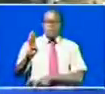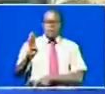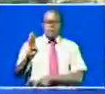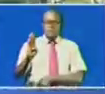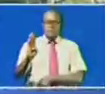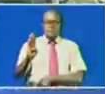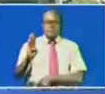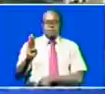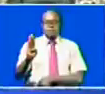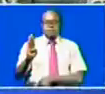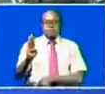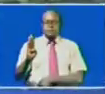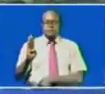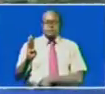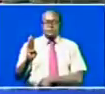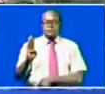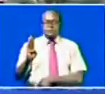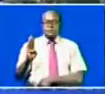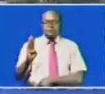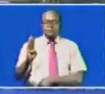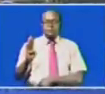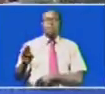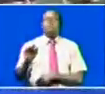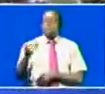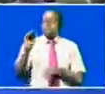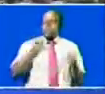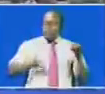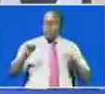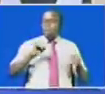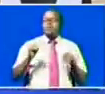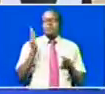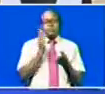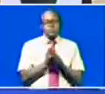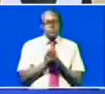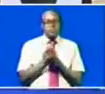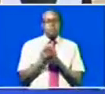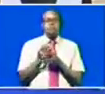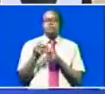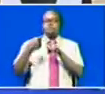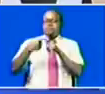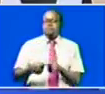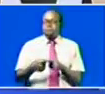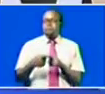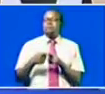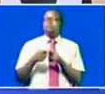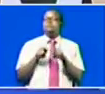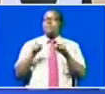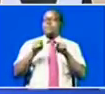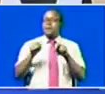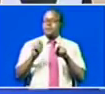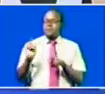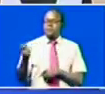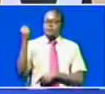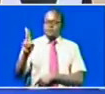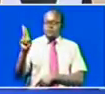ya huduma za vijana ya NYS. Sakata ambazo zinatishia kutia doa uongozi wa Rais Uhuru Kenyatta. We have made it very